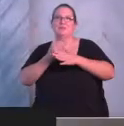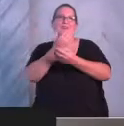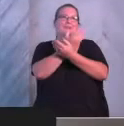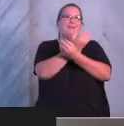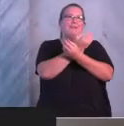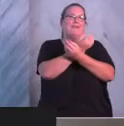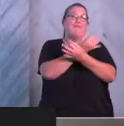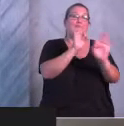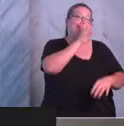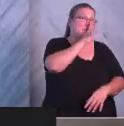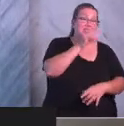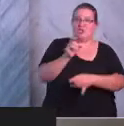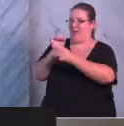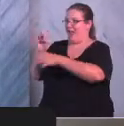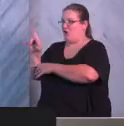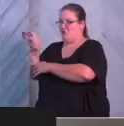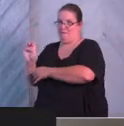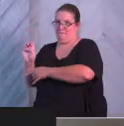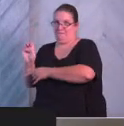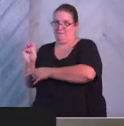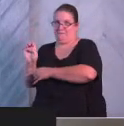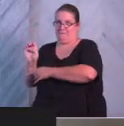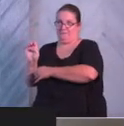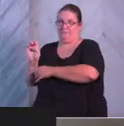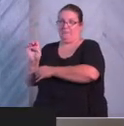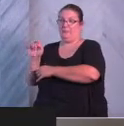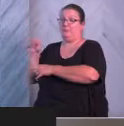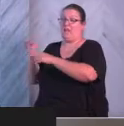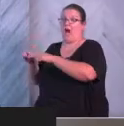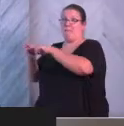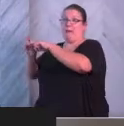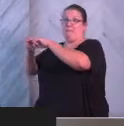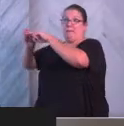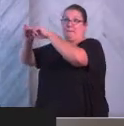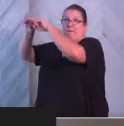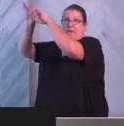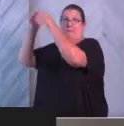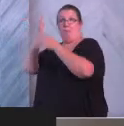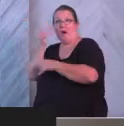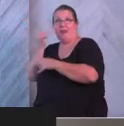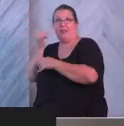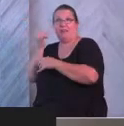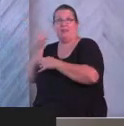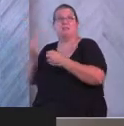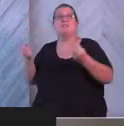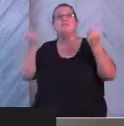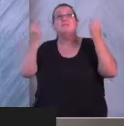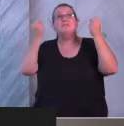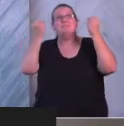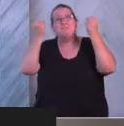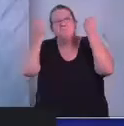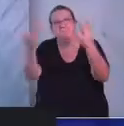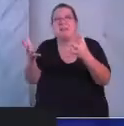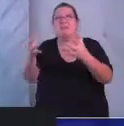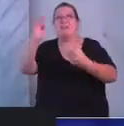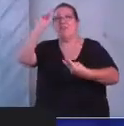Quite frankly, the reason why we're seeing the rise of hate crime right now is because there's a massive amount of misinformation